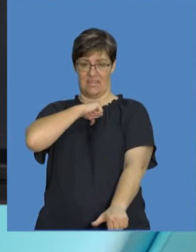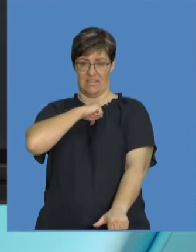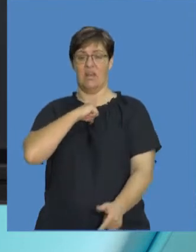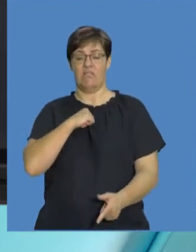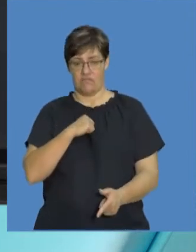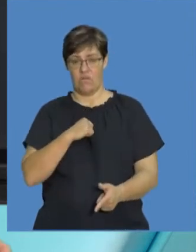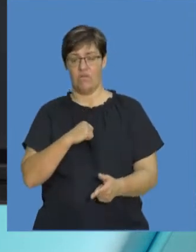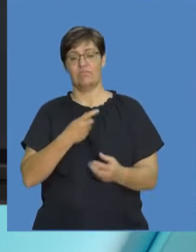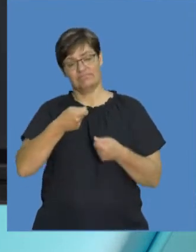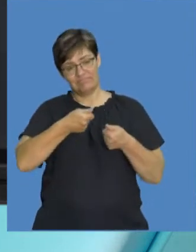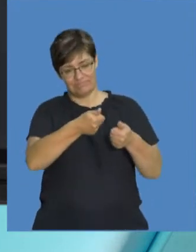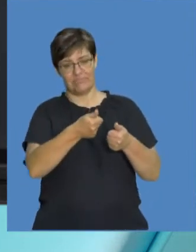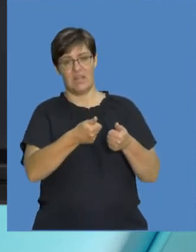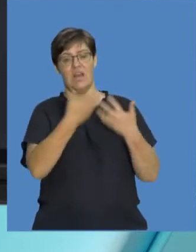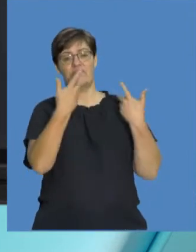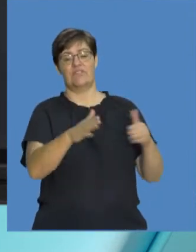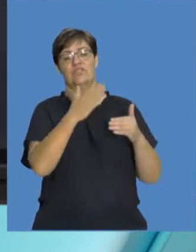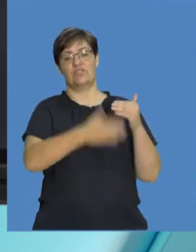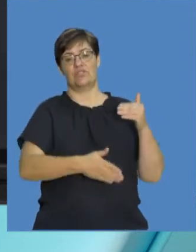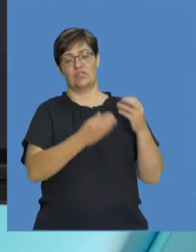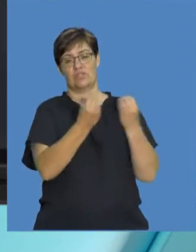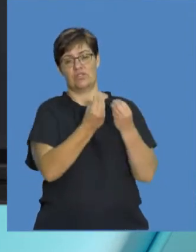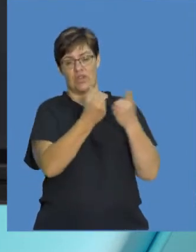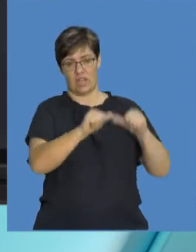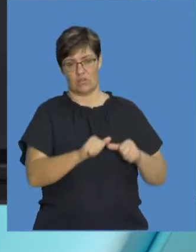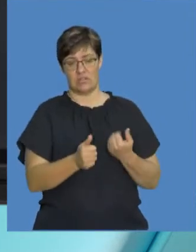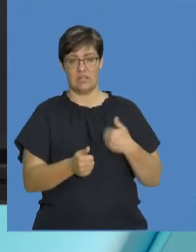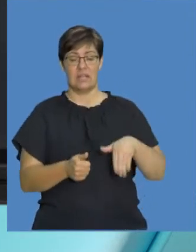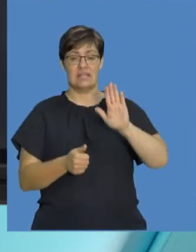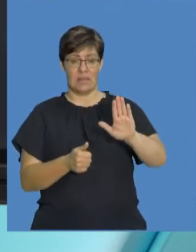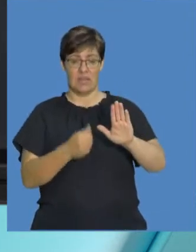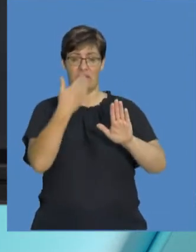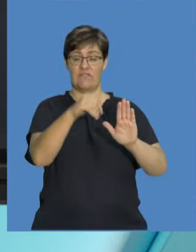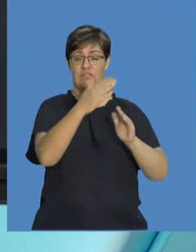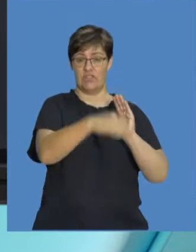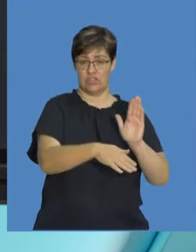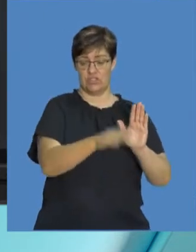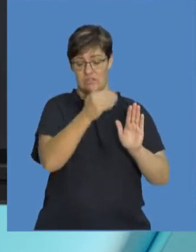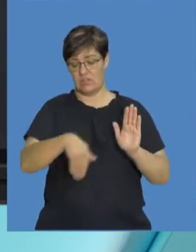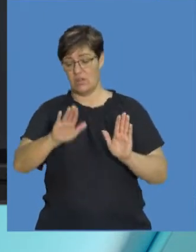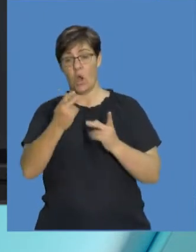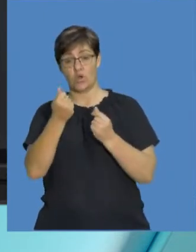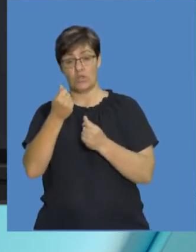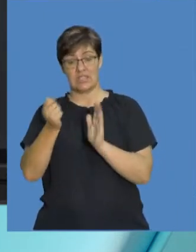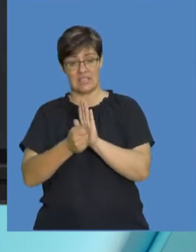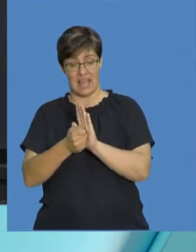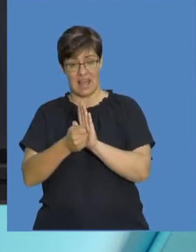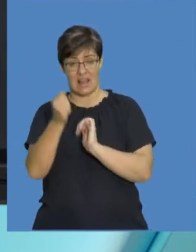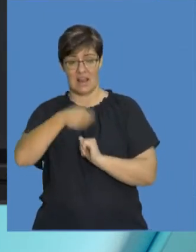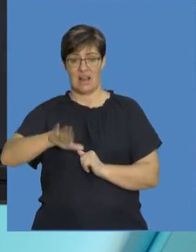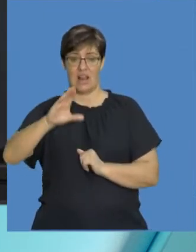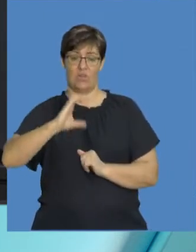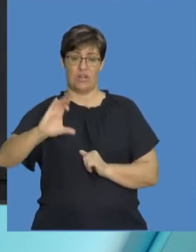came back into our finished goods stock account. Double entry, debit your finished goods stock, credit your cost of